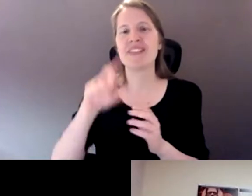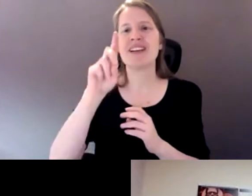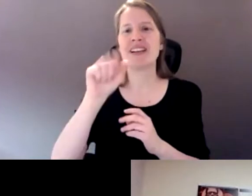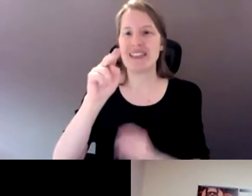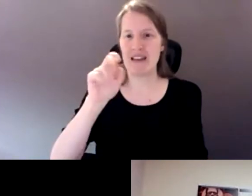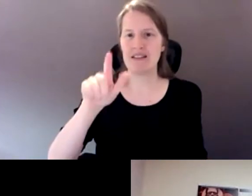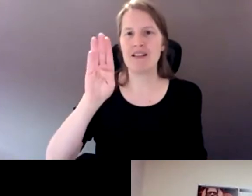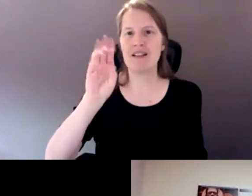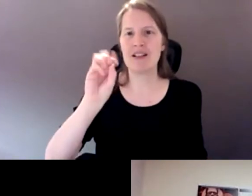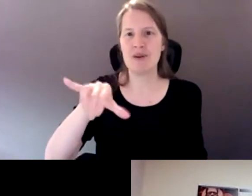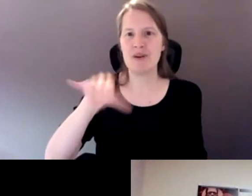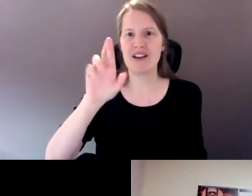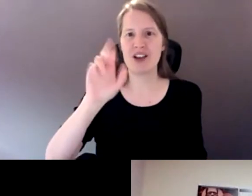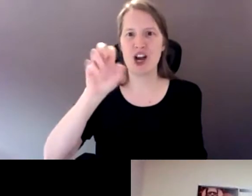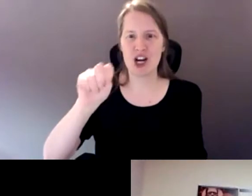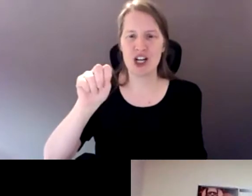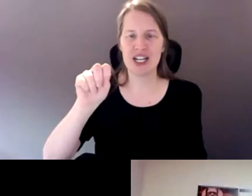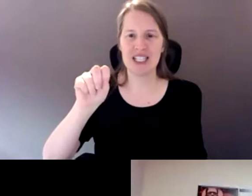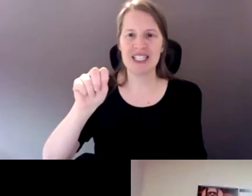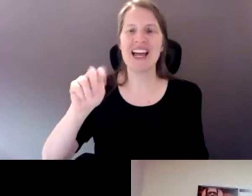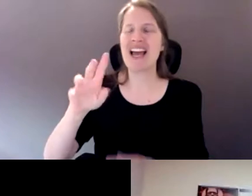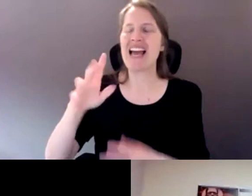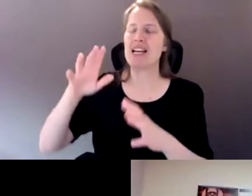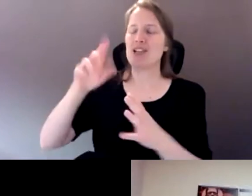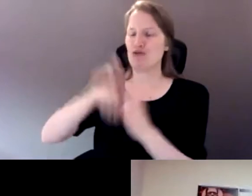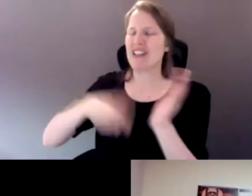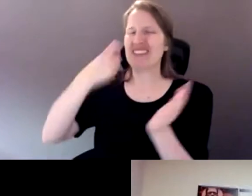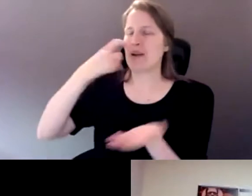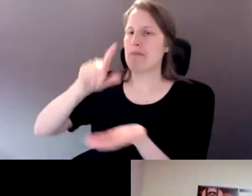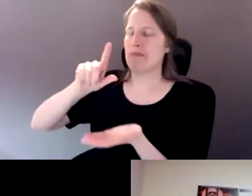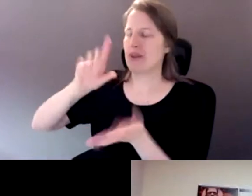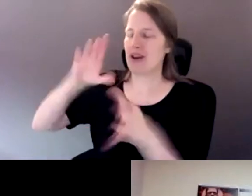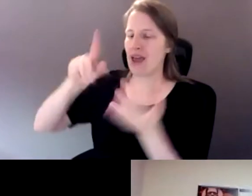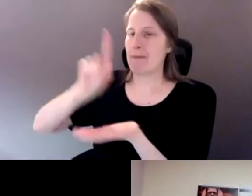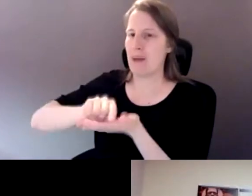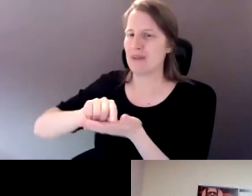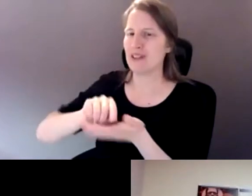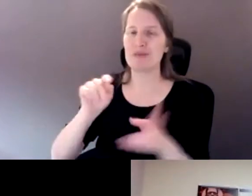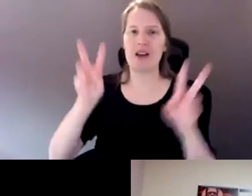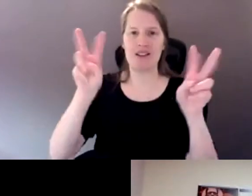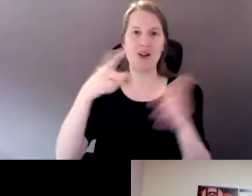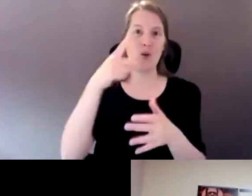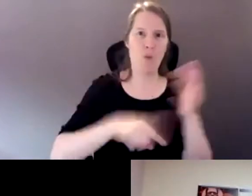just, not yet published, but written a book with that question, what is the Jews?